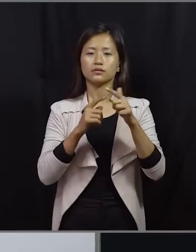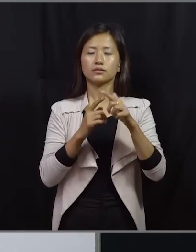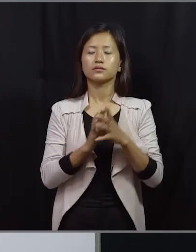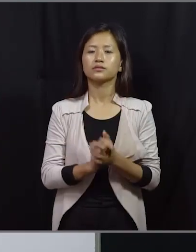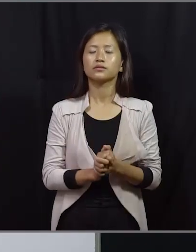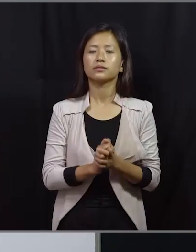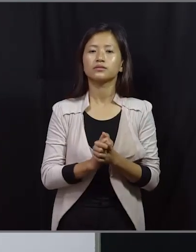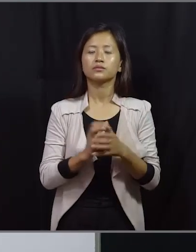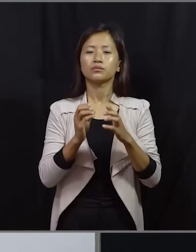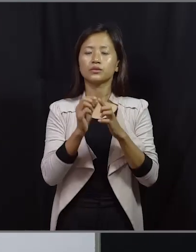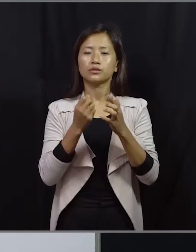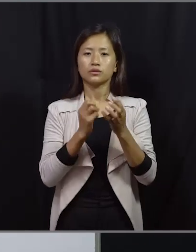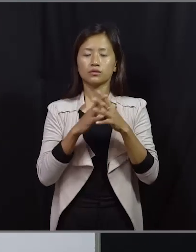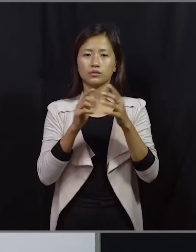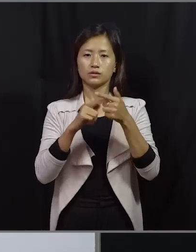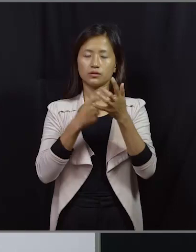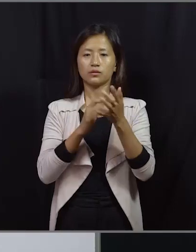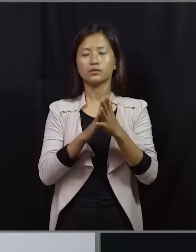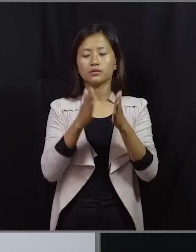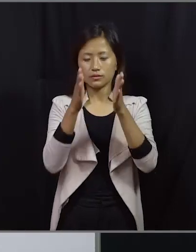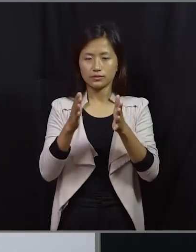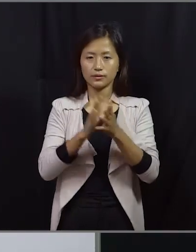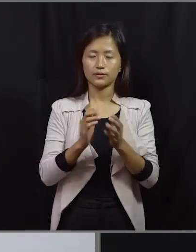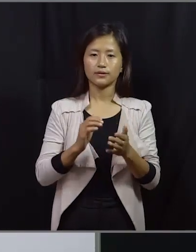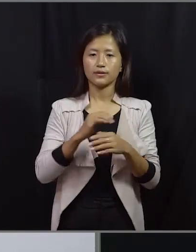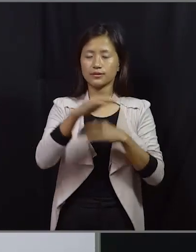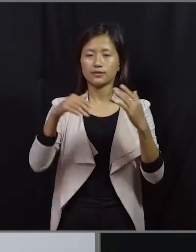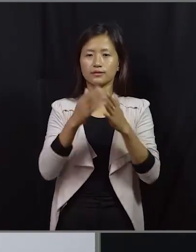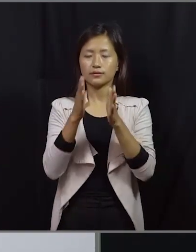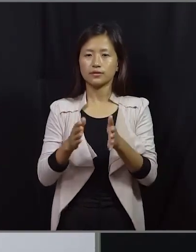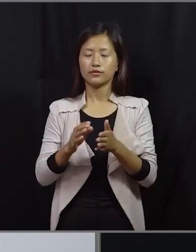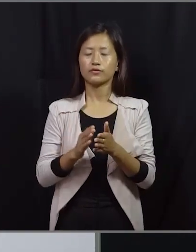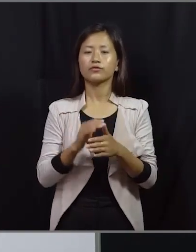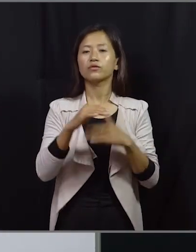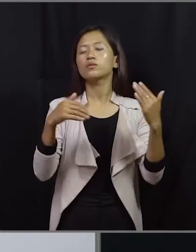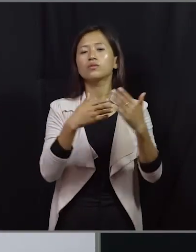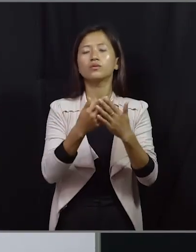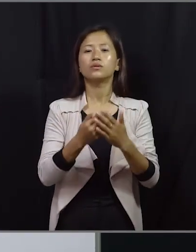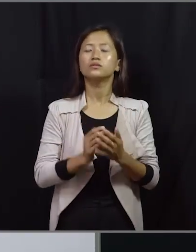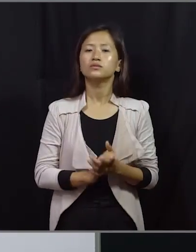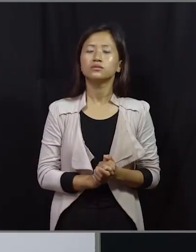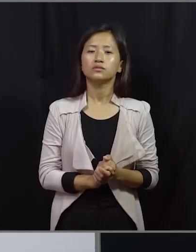Power set. That means the set of all